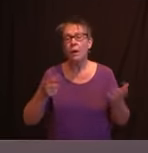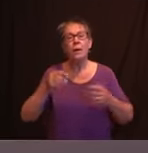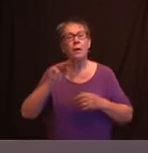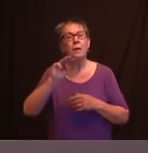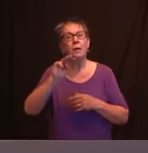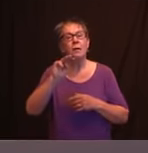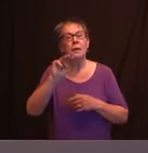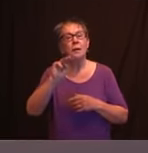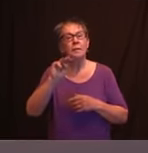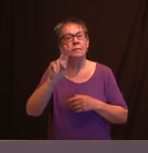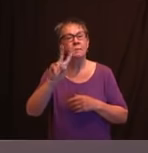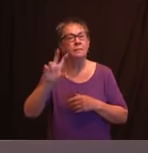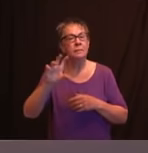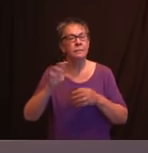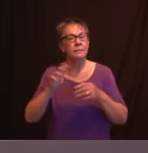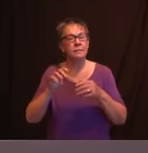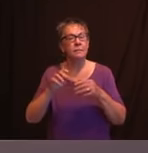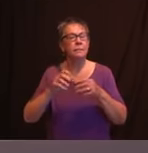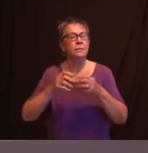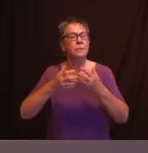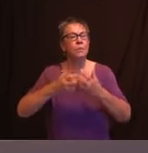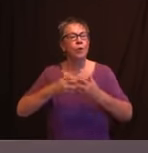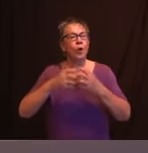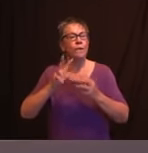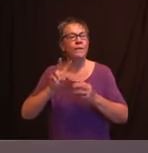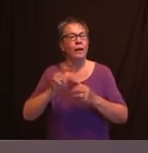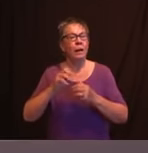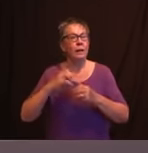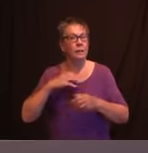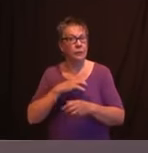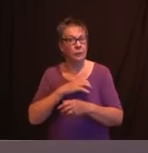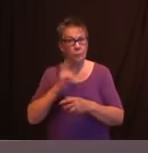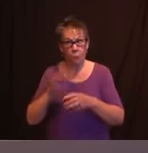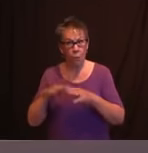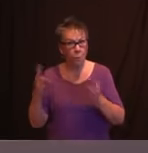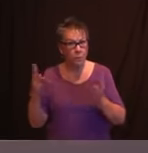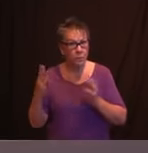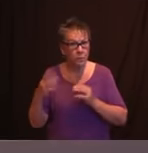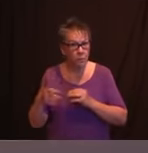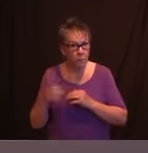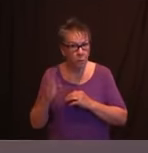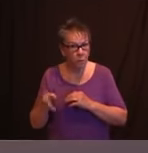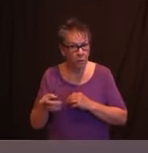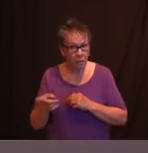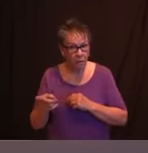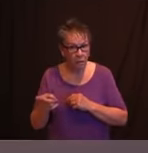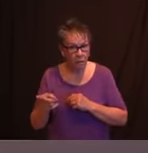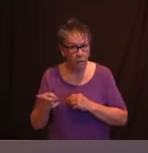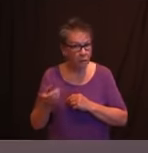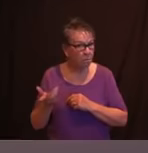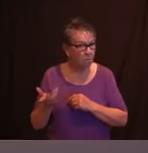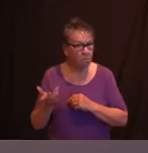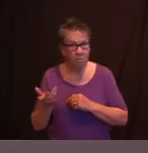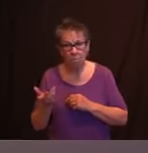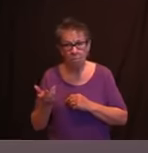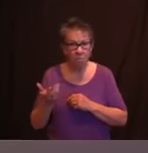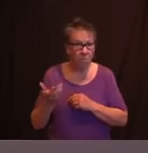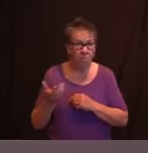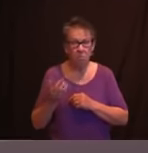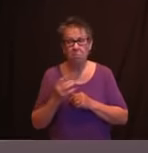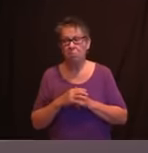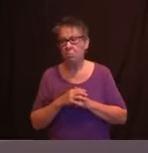dining, I think I mentioned in my remarks, if I didn't, I am remiss, that I think Department of Health under Judy's leadership will be putting out